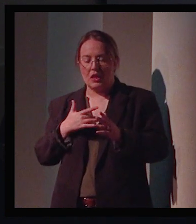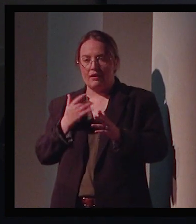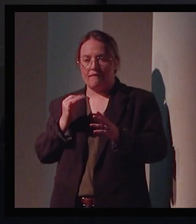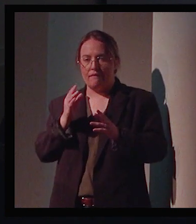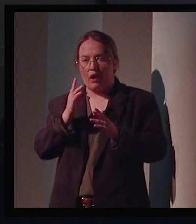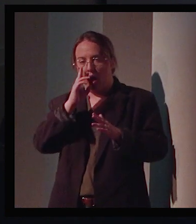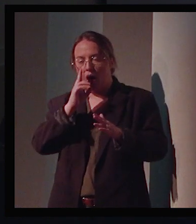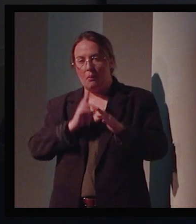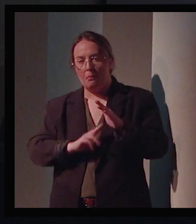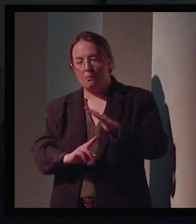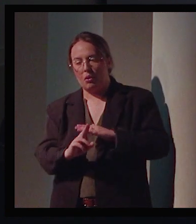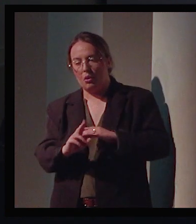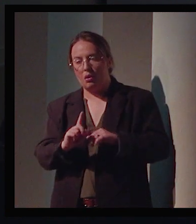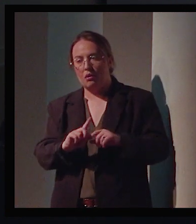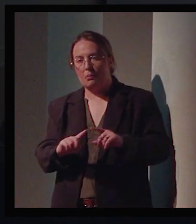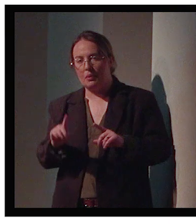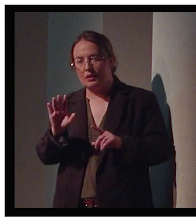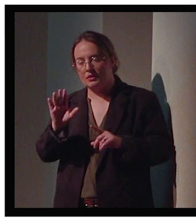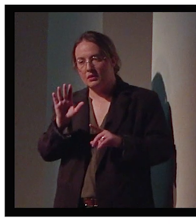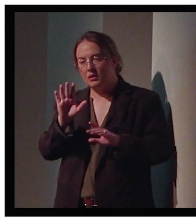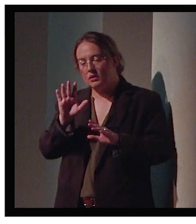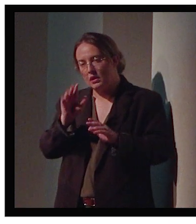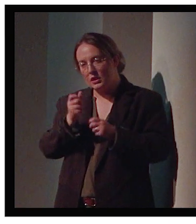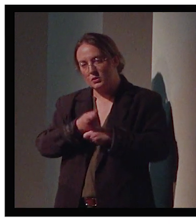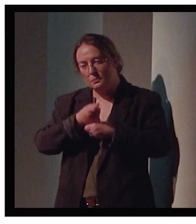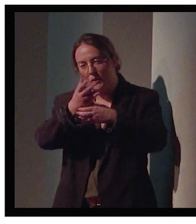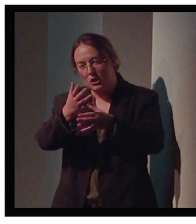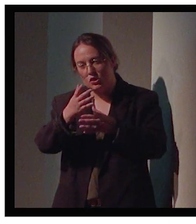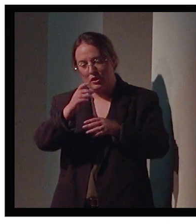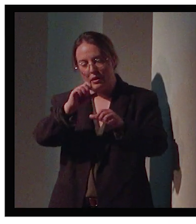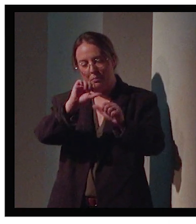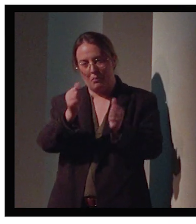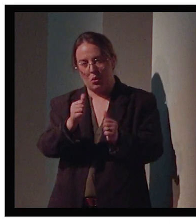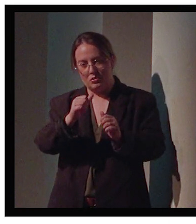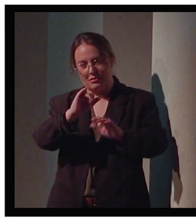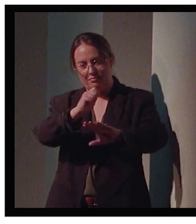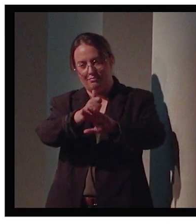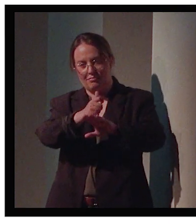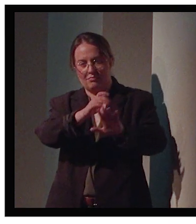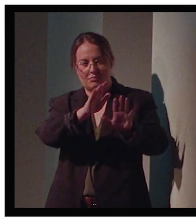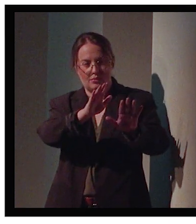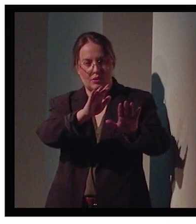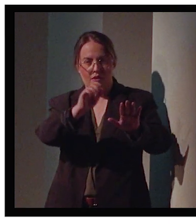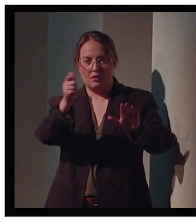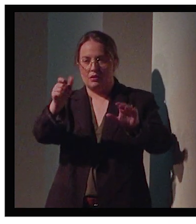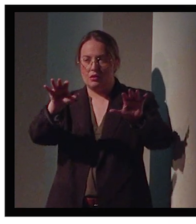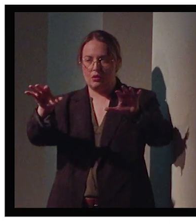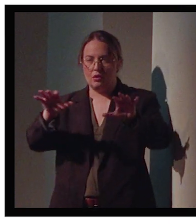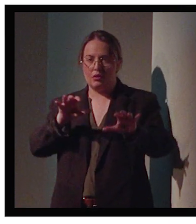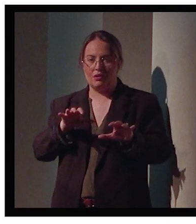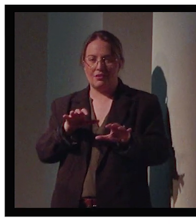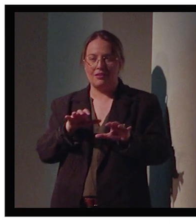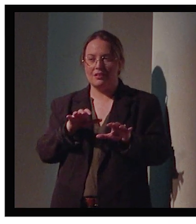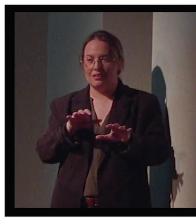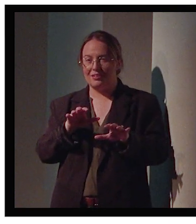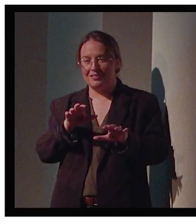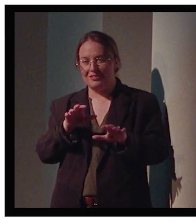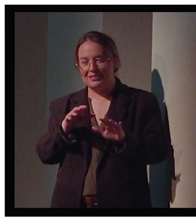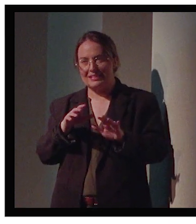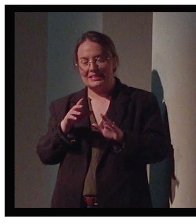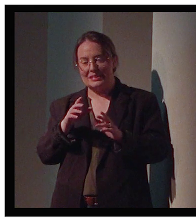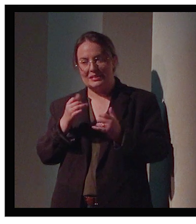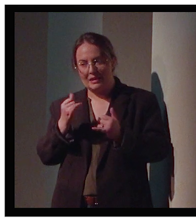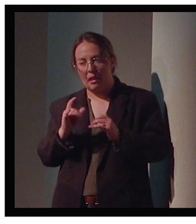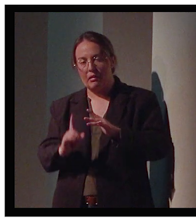entwined poses and serene expressions intentionally recall Renaissance paintings of the Madonna and Child that